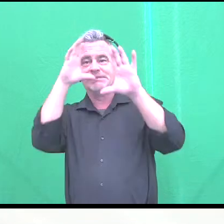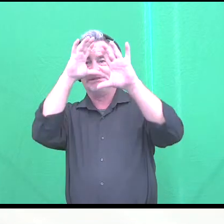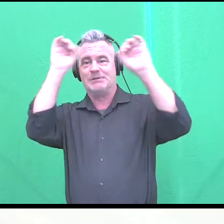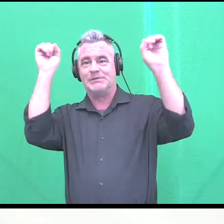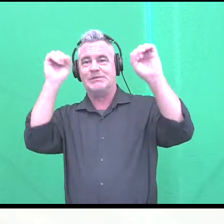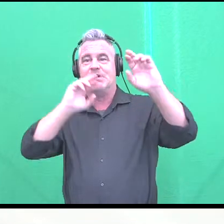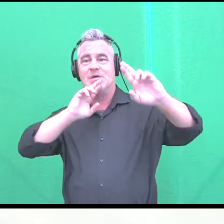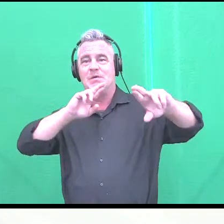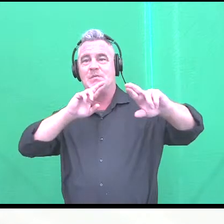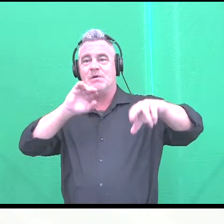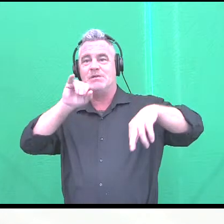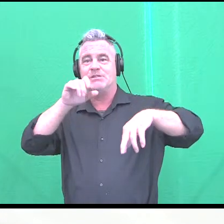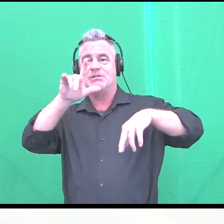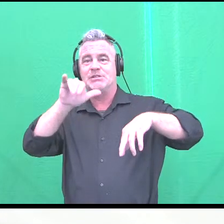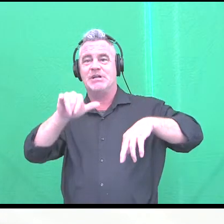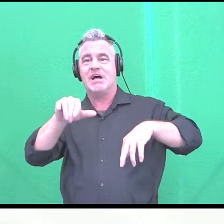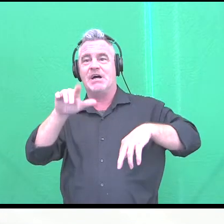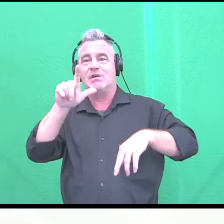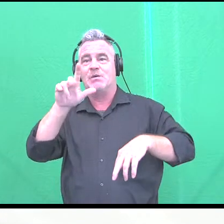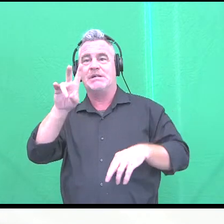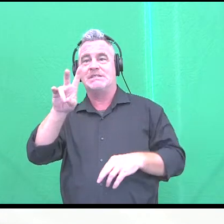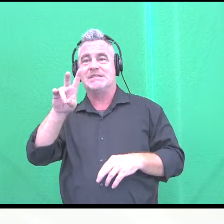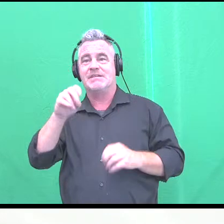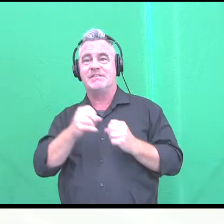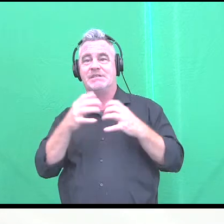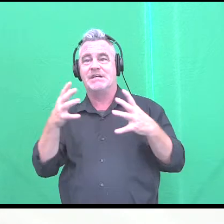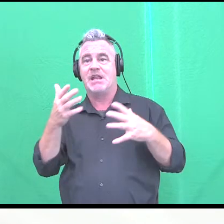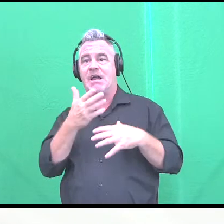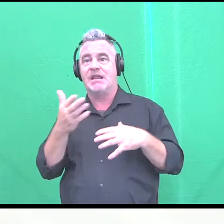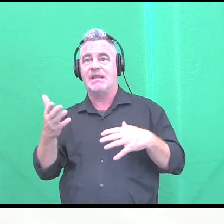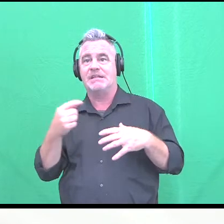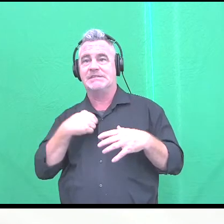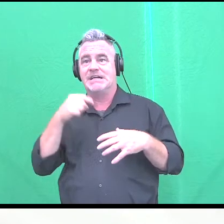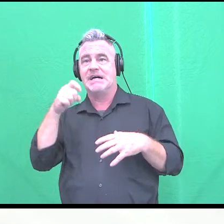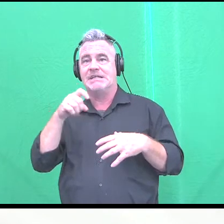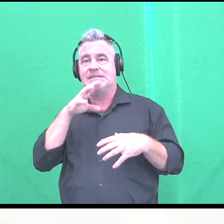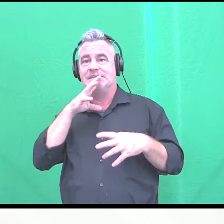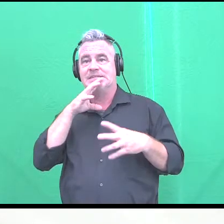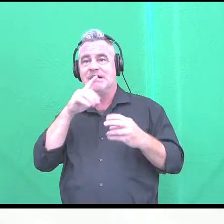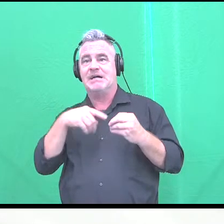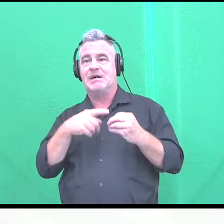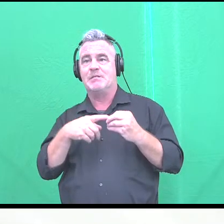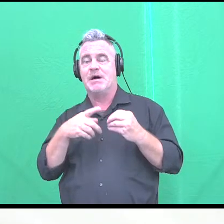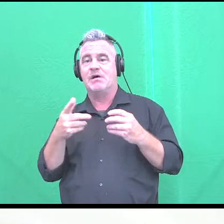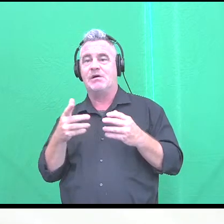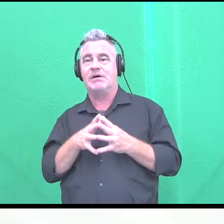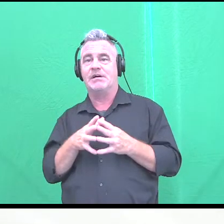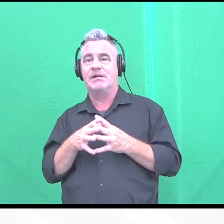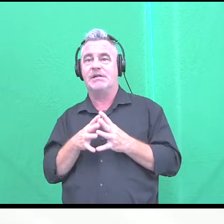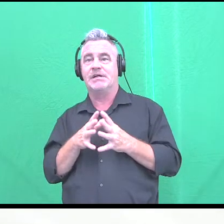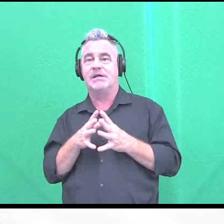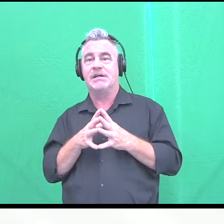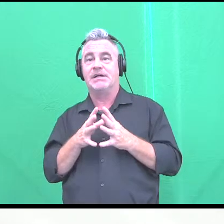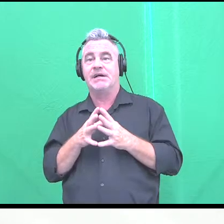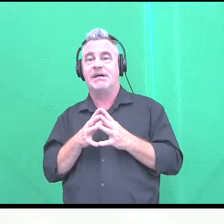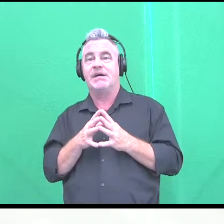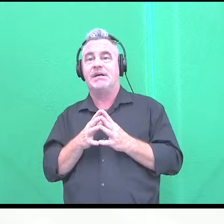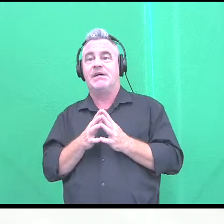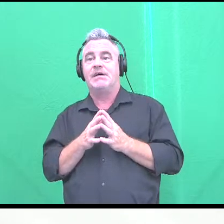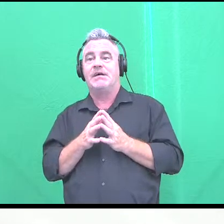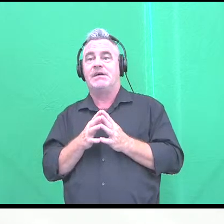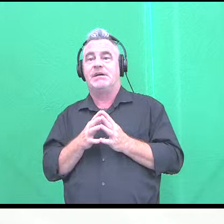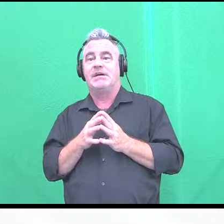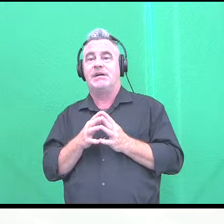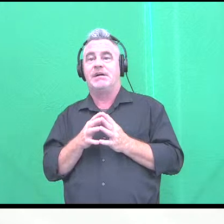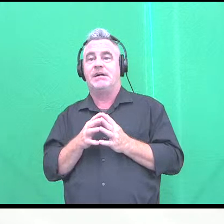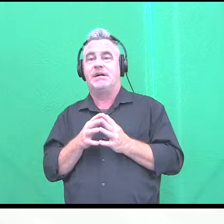tonight on July 27th, and there are quite a few things that I wanted to update the board and the total